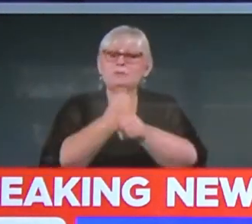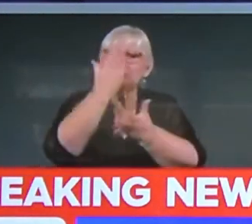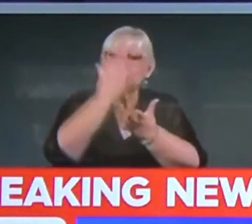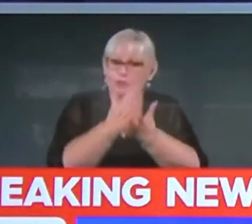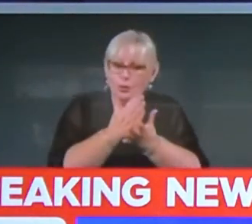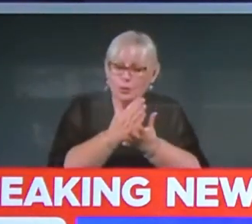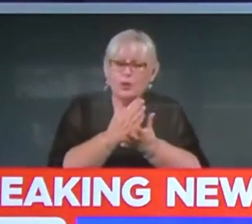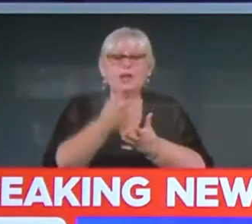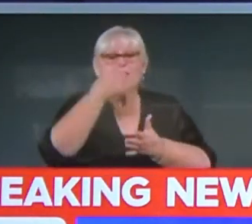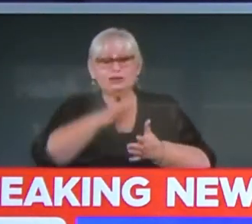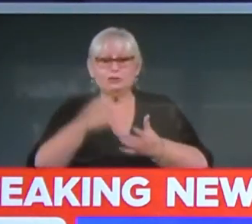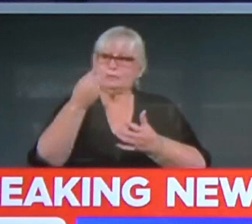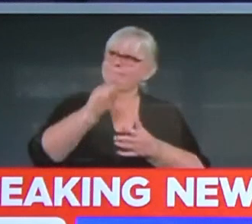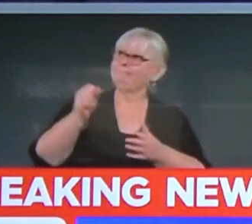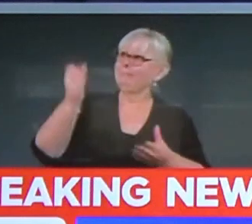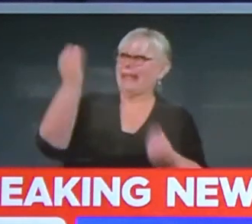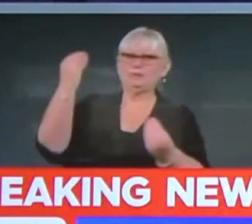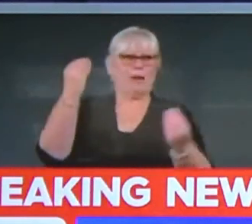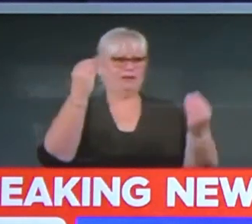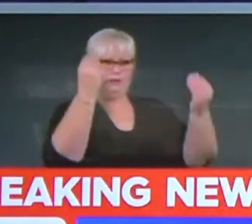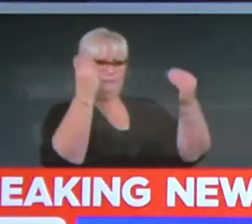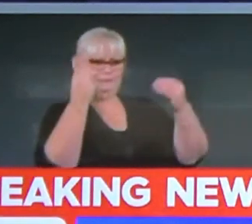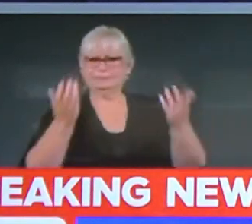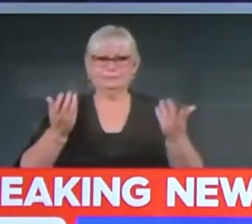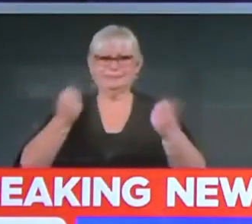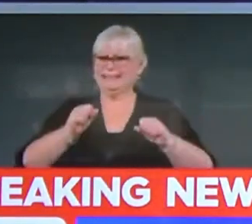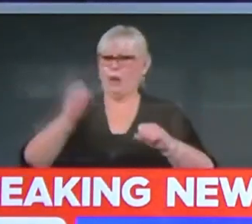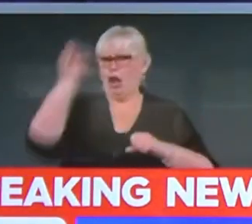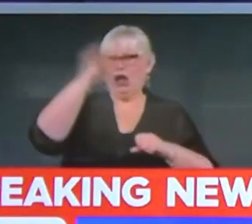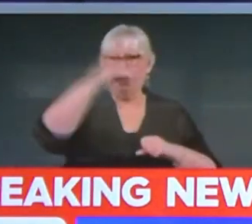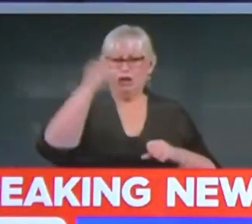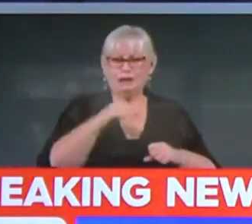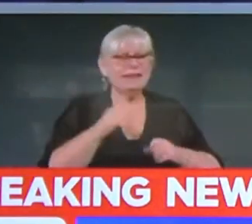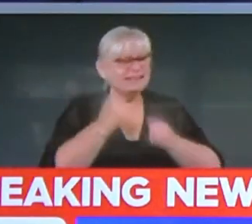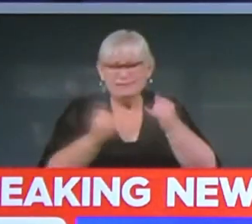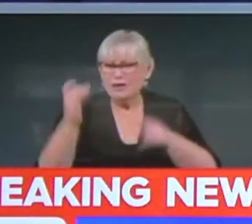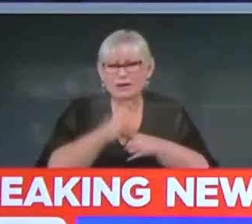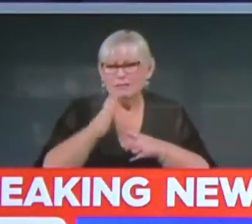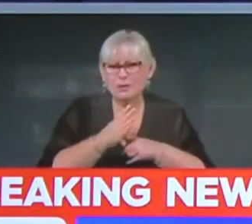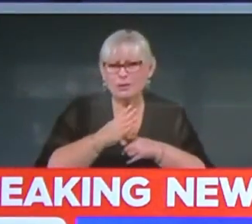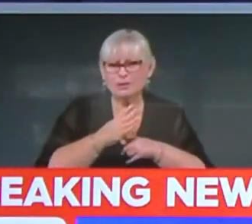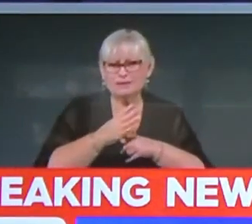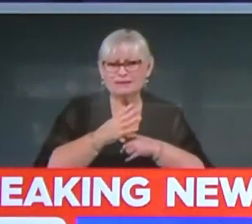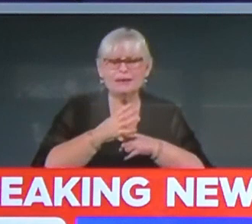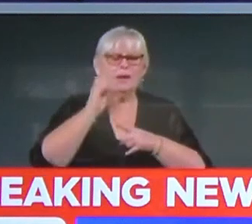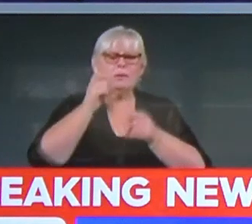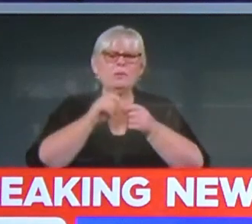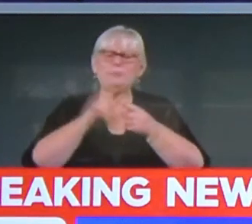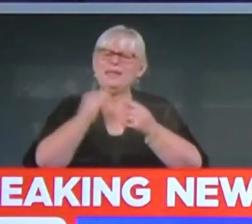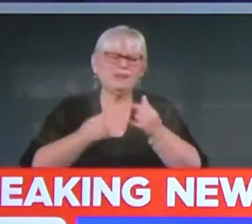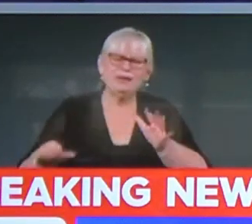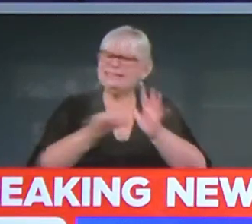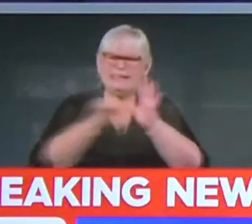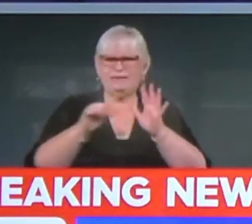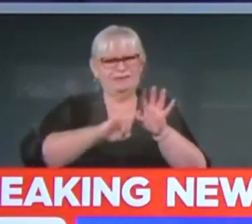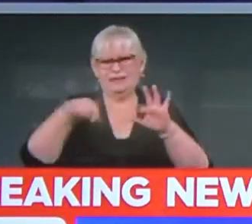children get taught. I said this the other day. This is incredibly important. It's going to be a tough year